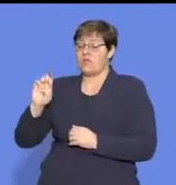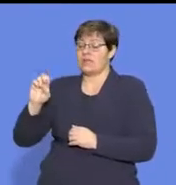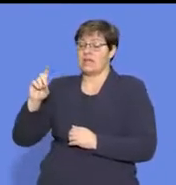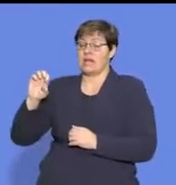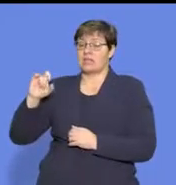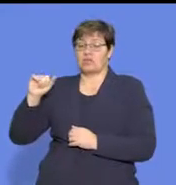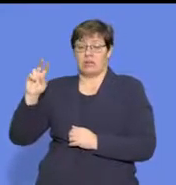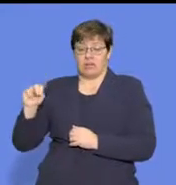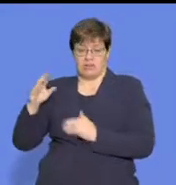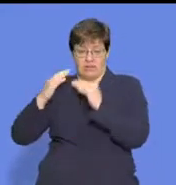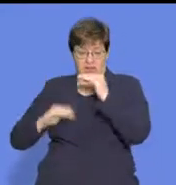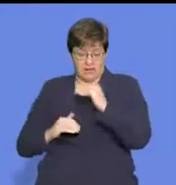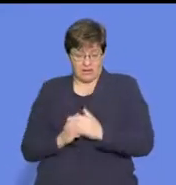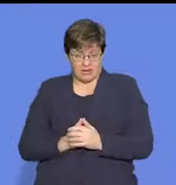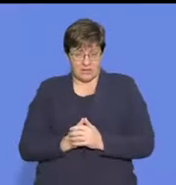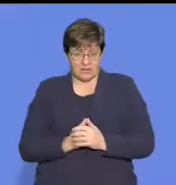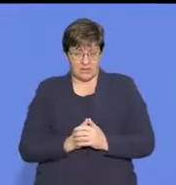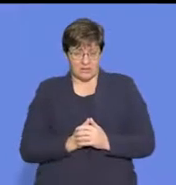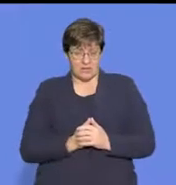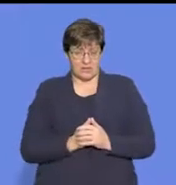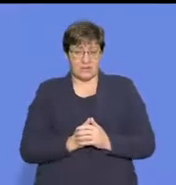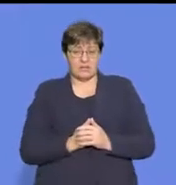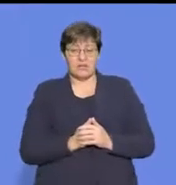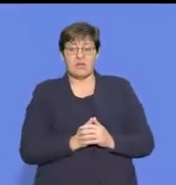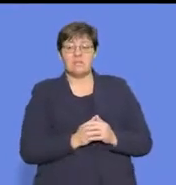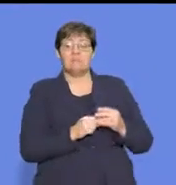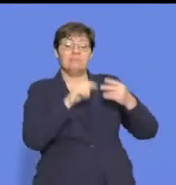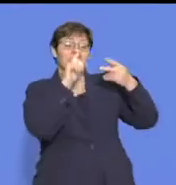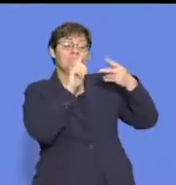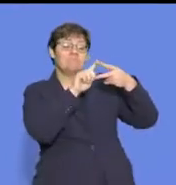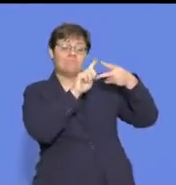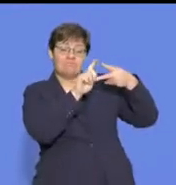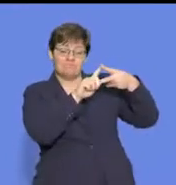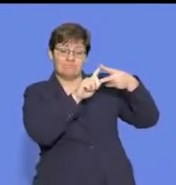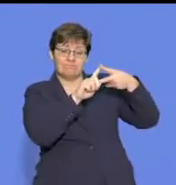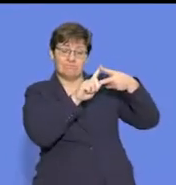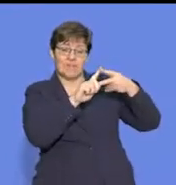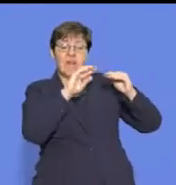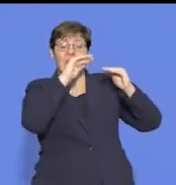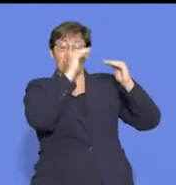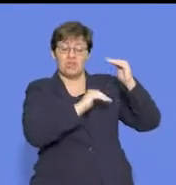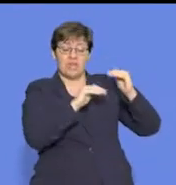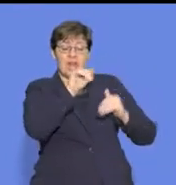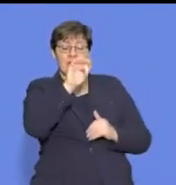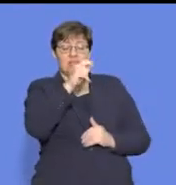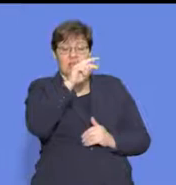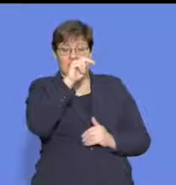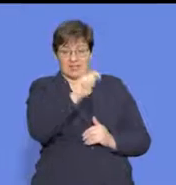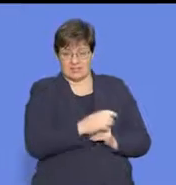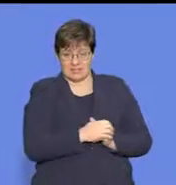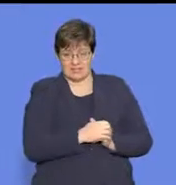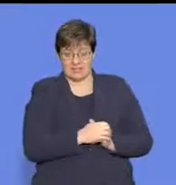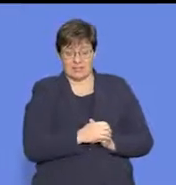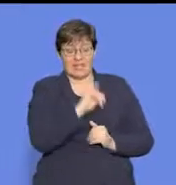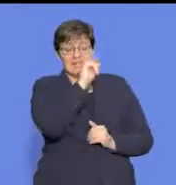Please remember as well that this substance that undergoes oxidation is called the reducing agent.